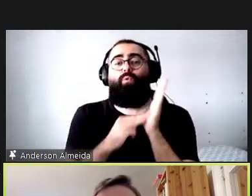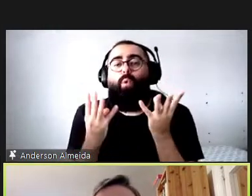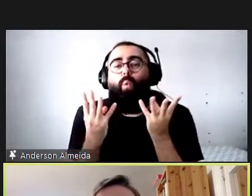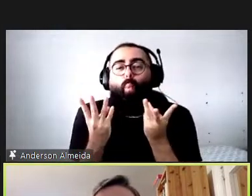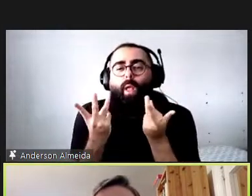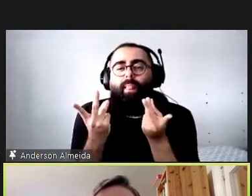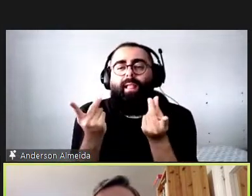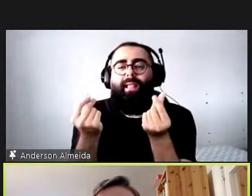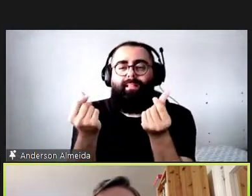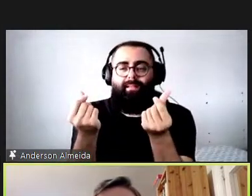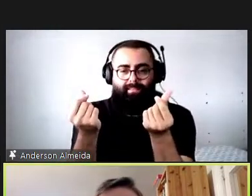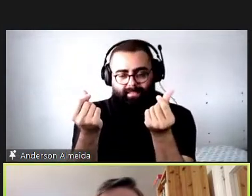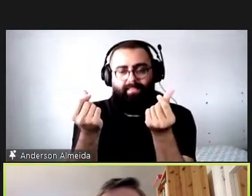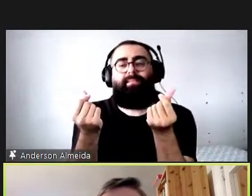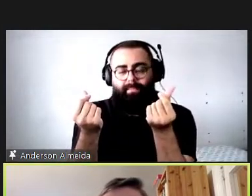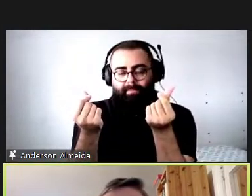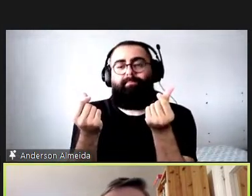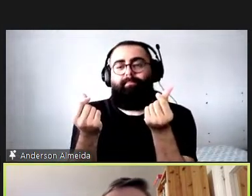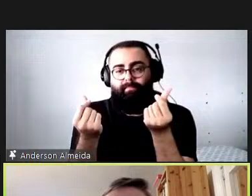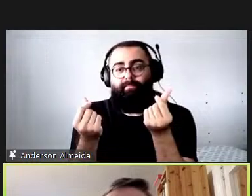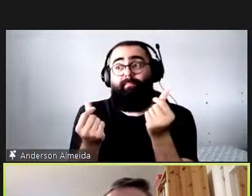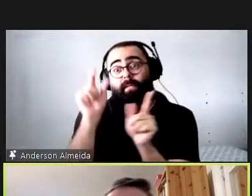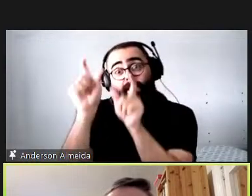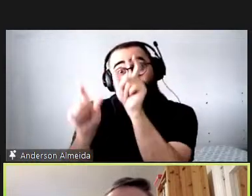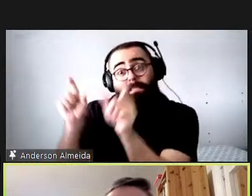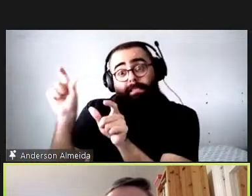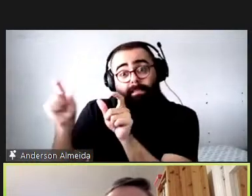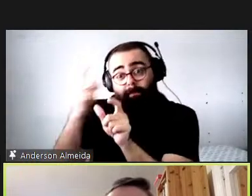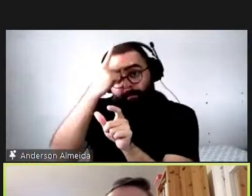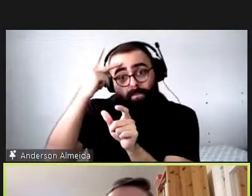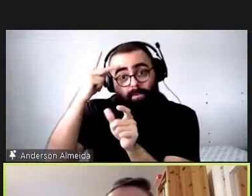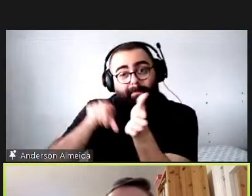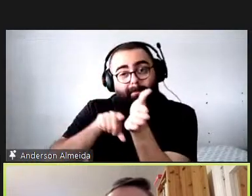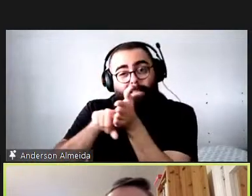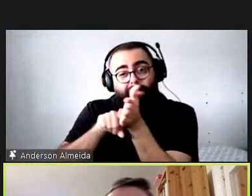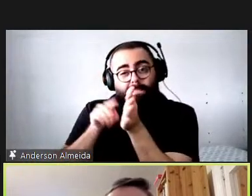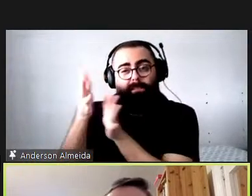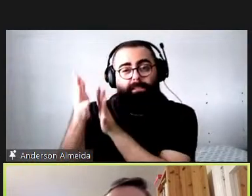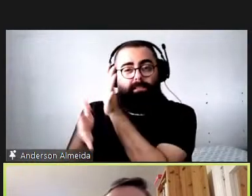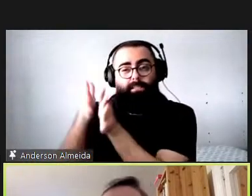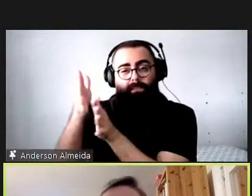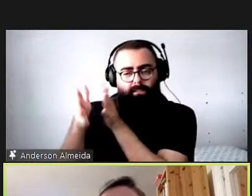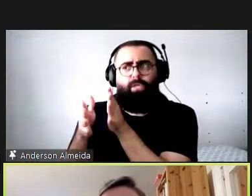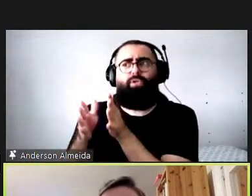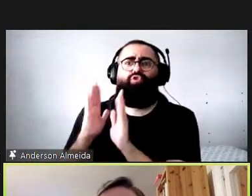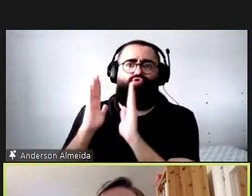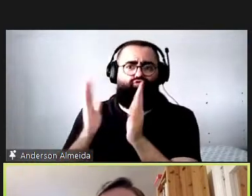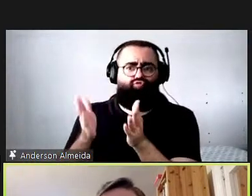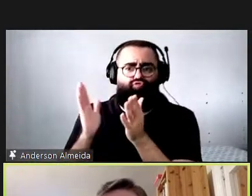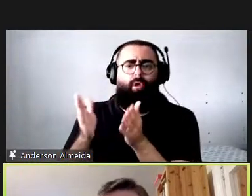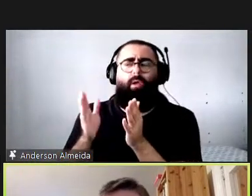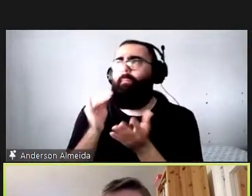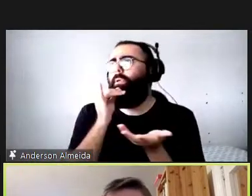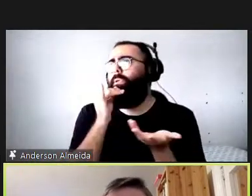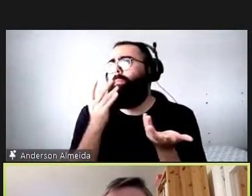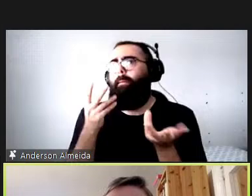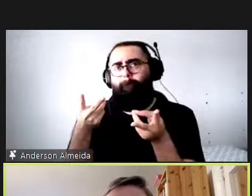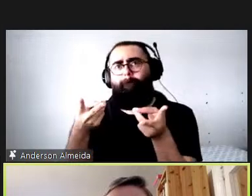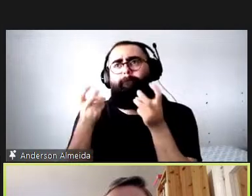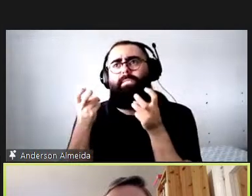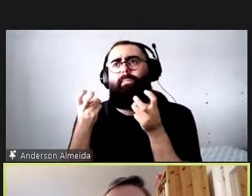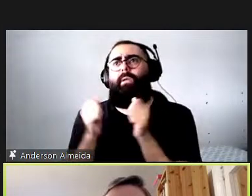So what sign linguists have mostly observed have been changes in the non-manual aspects of